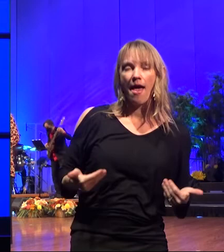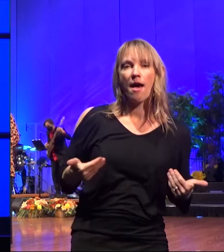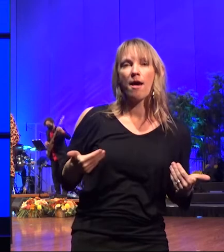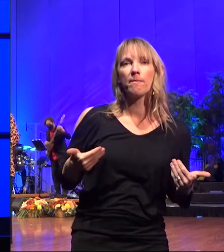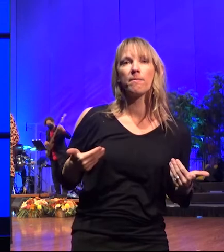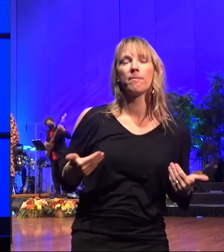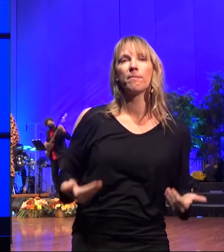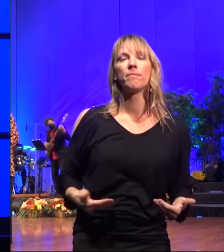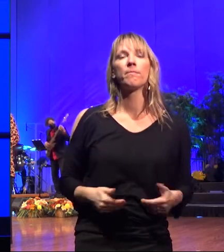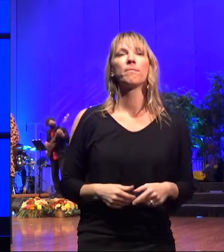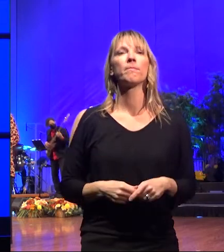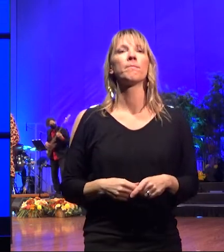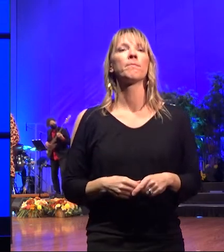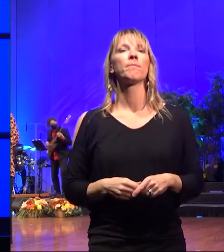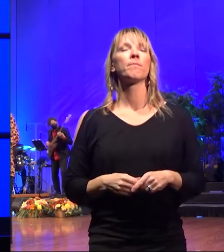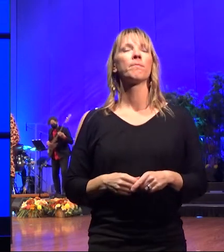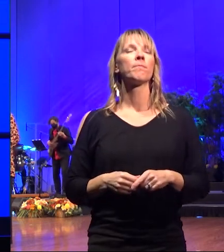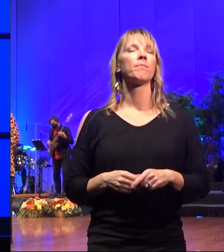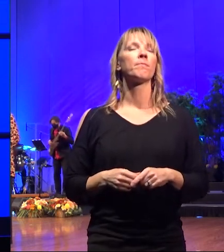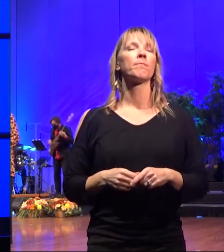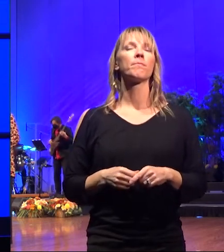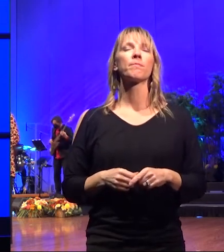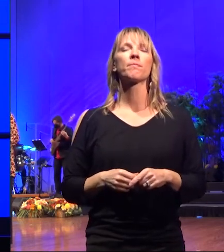who I am.